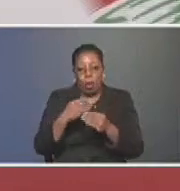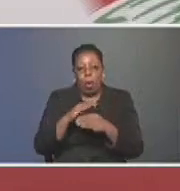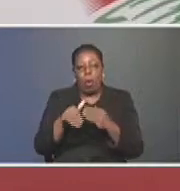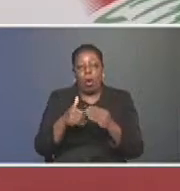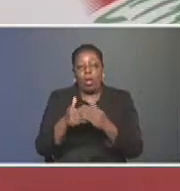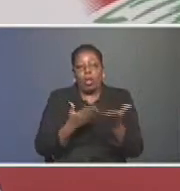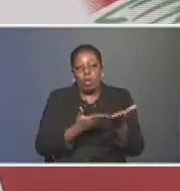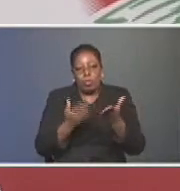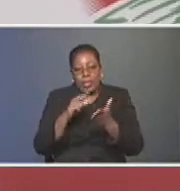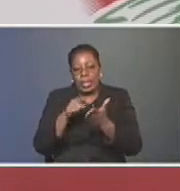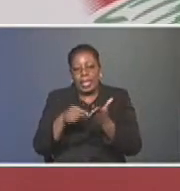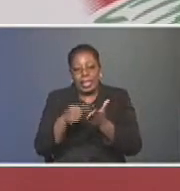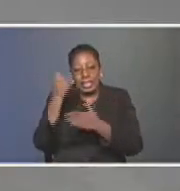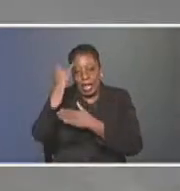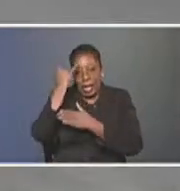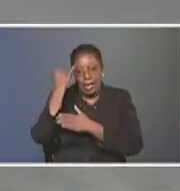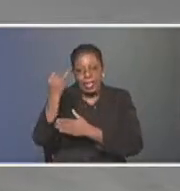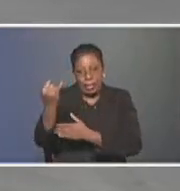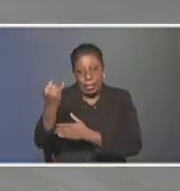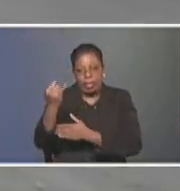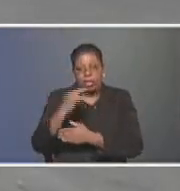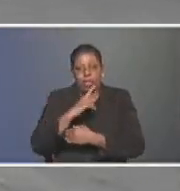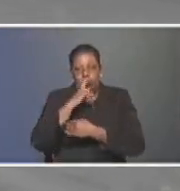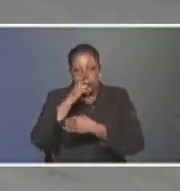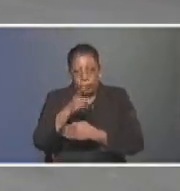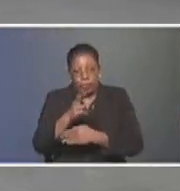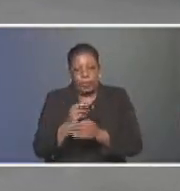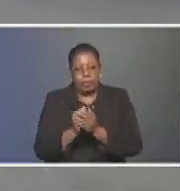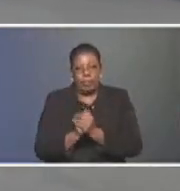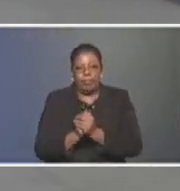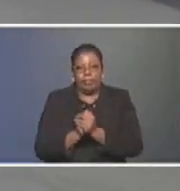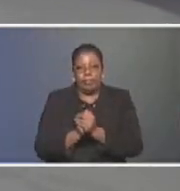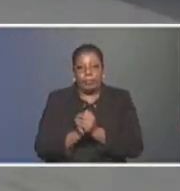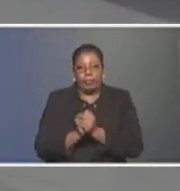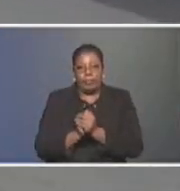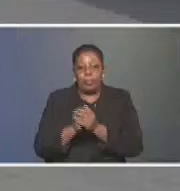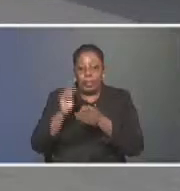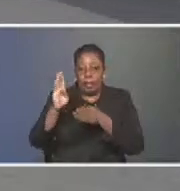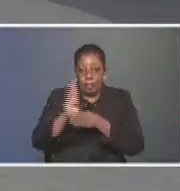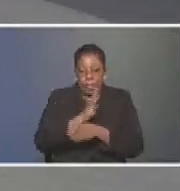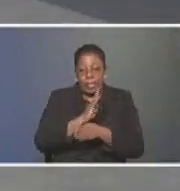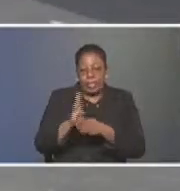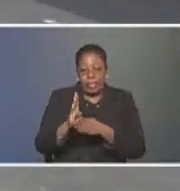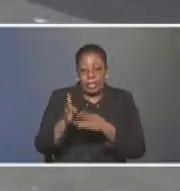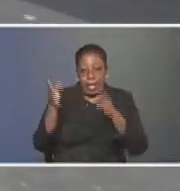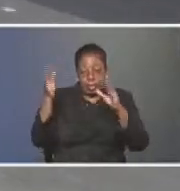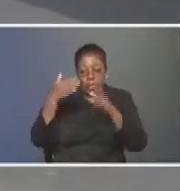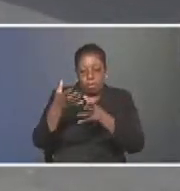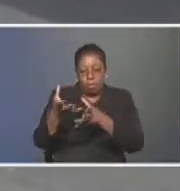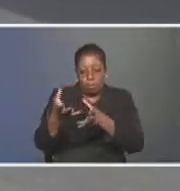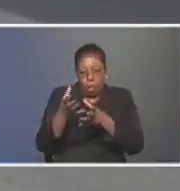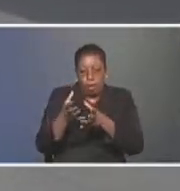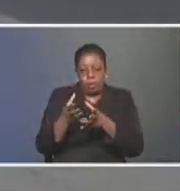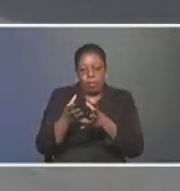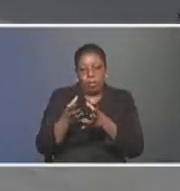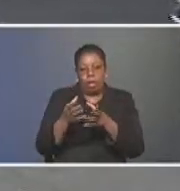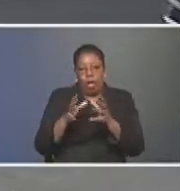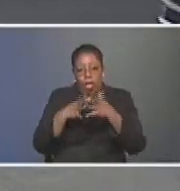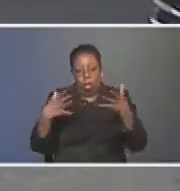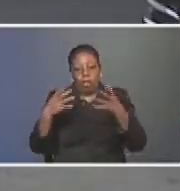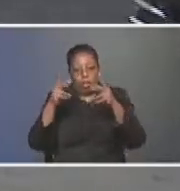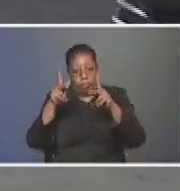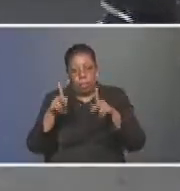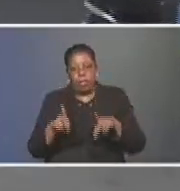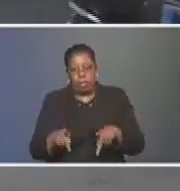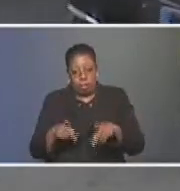bring this idea to life. The fusion of franchises and businesses are expected to draw a wide cross-section of